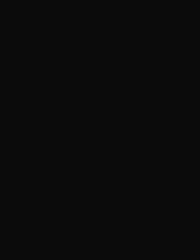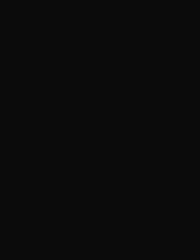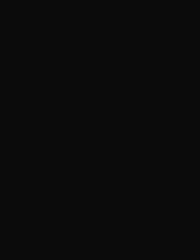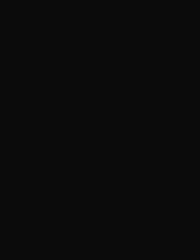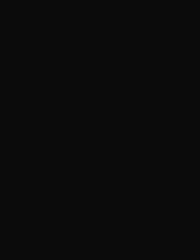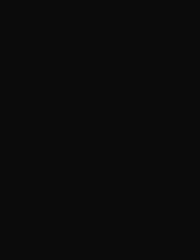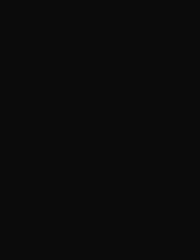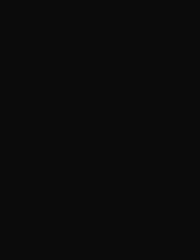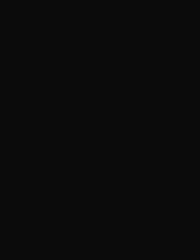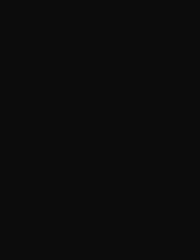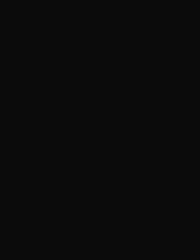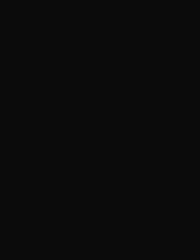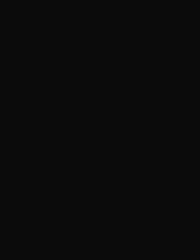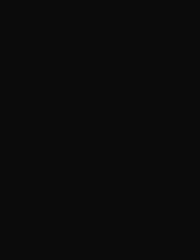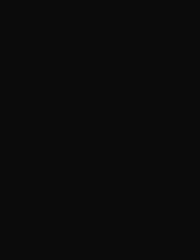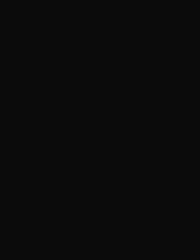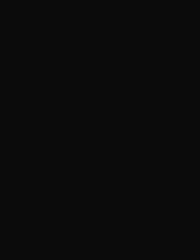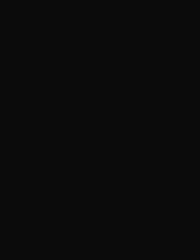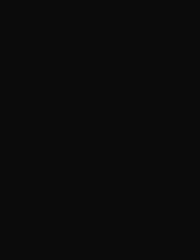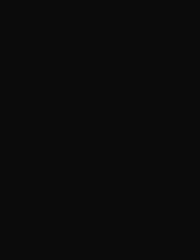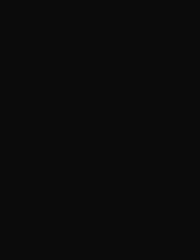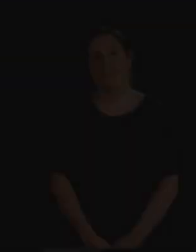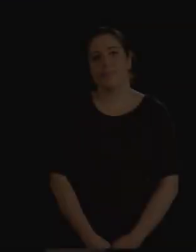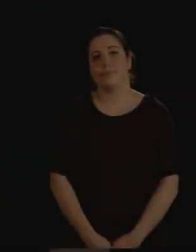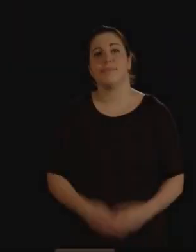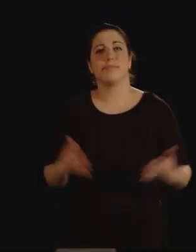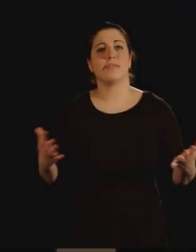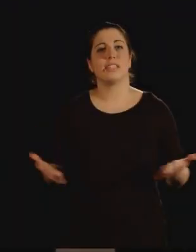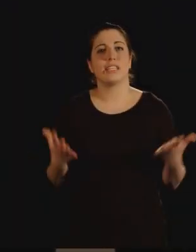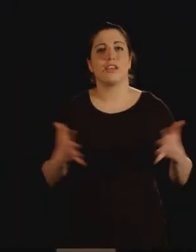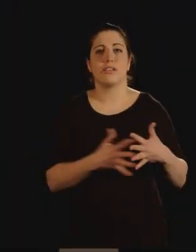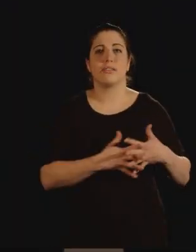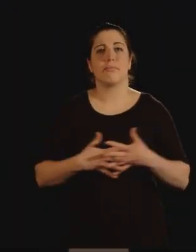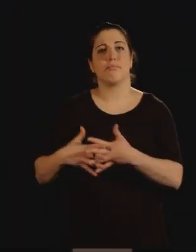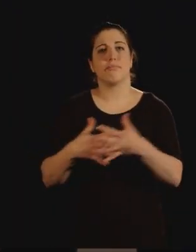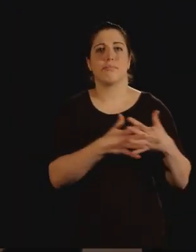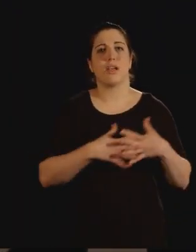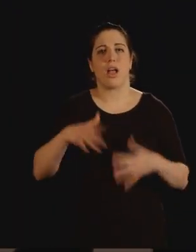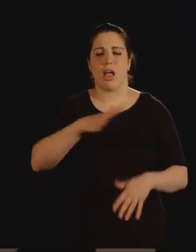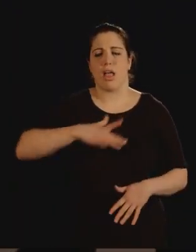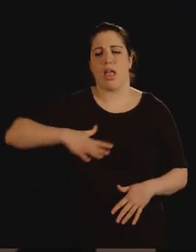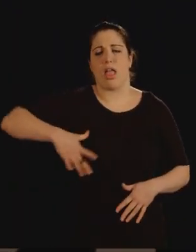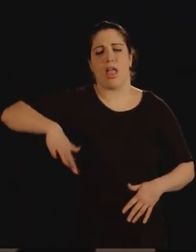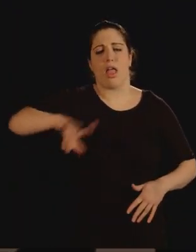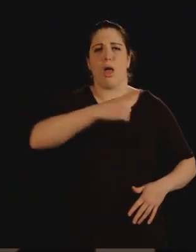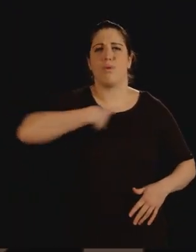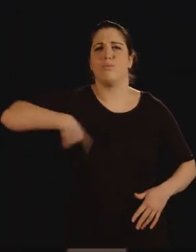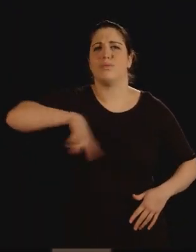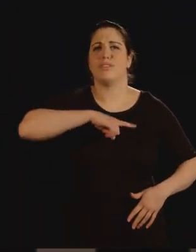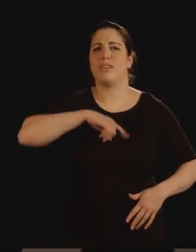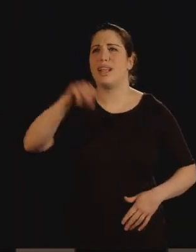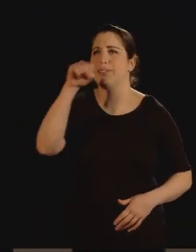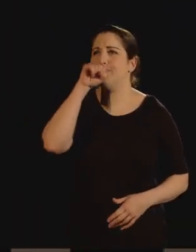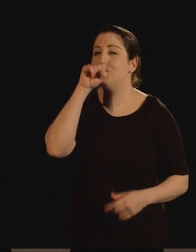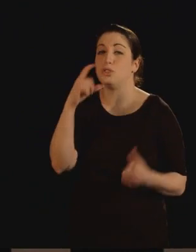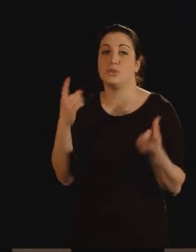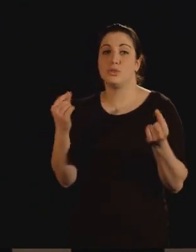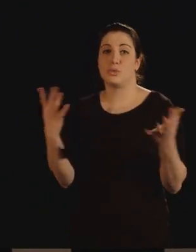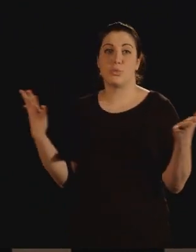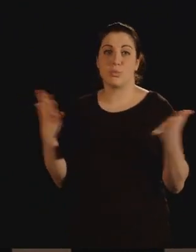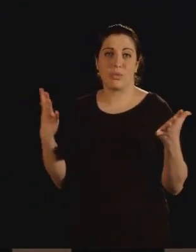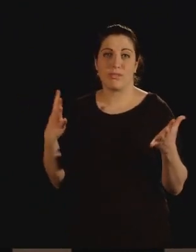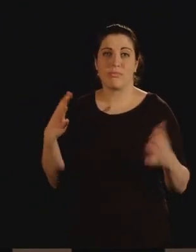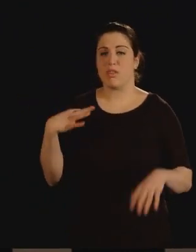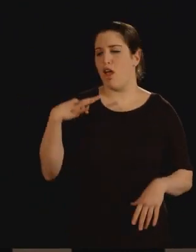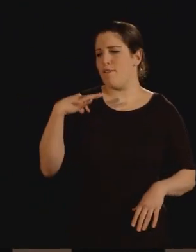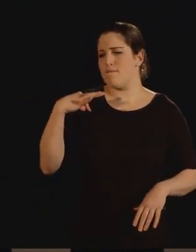We can change that. Is what life deserves. Thank you. When it comes to the environment, we Americans, we love